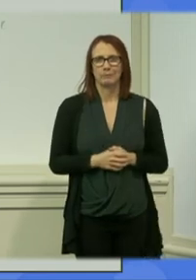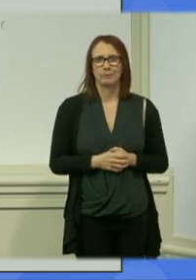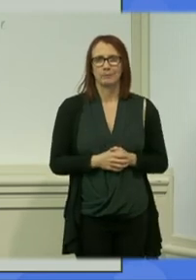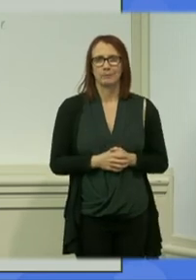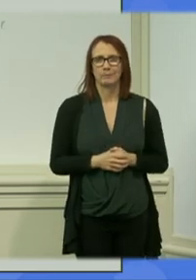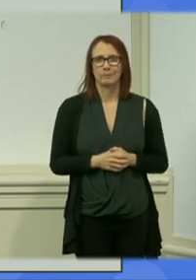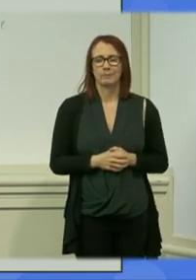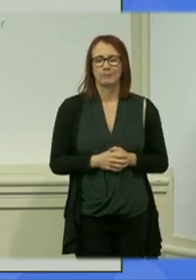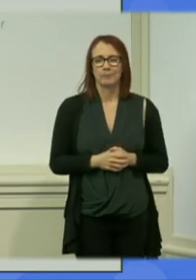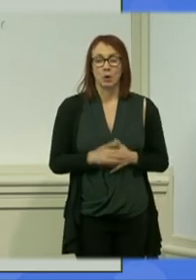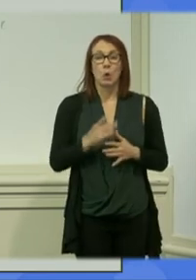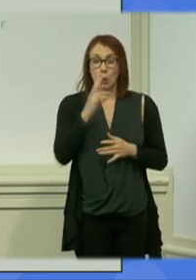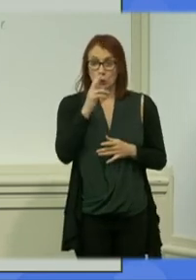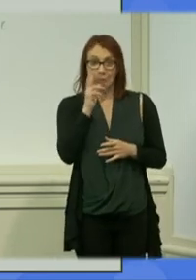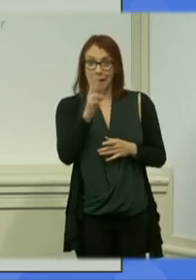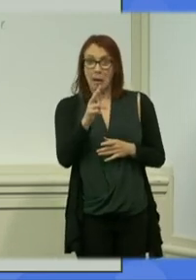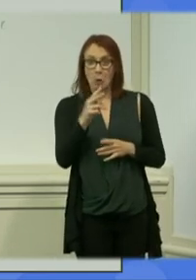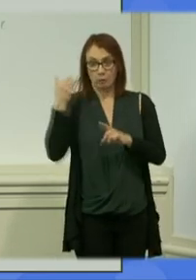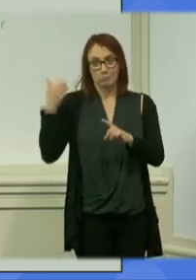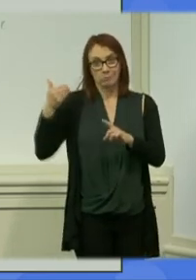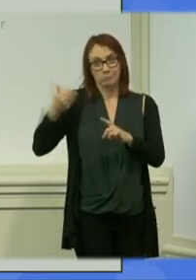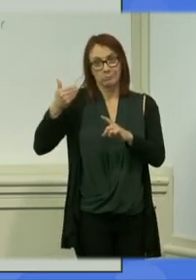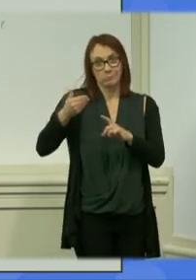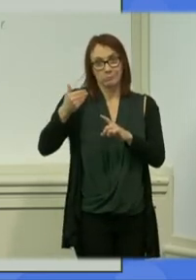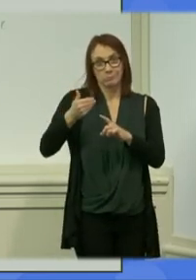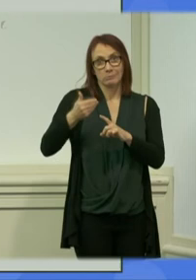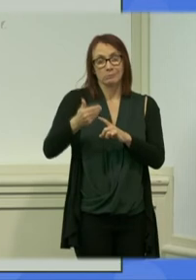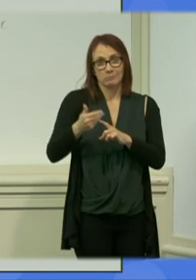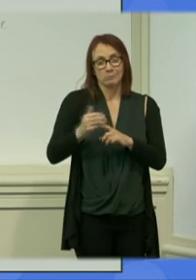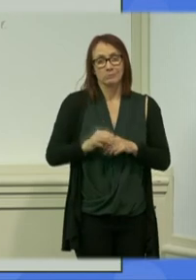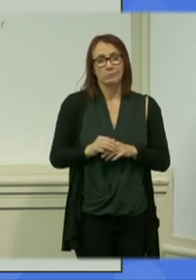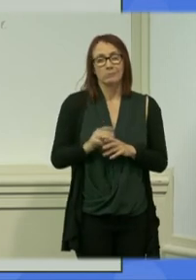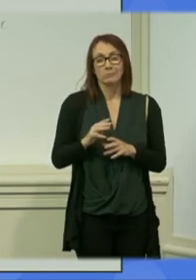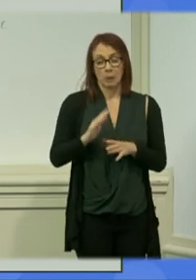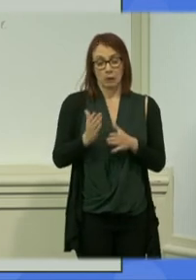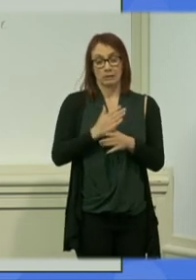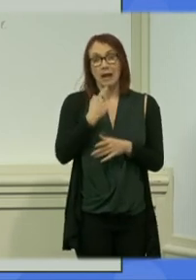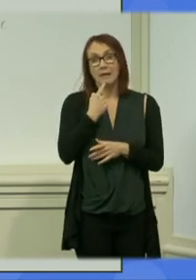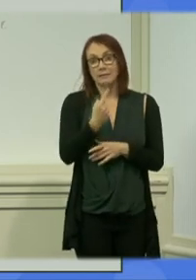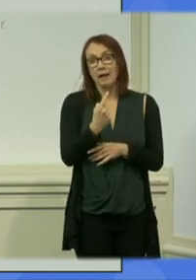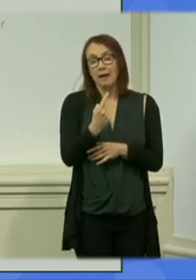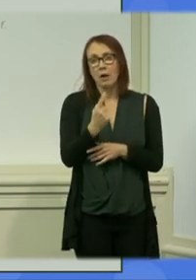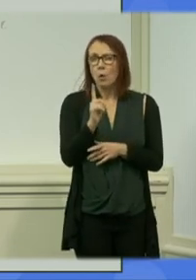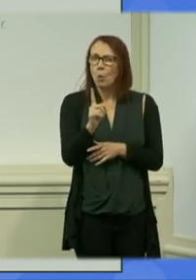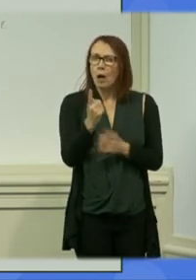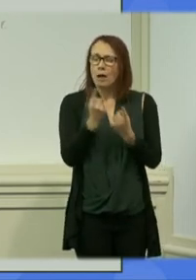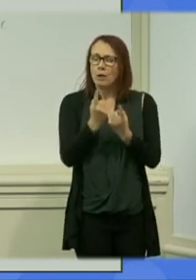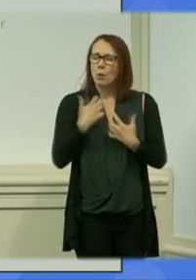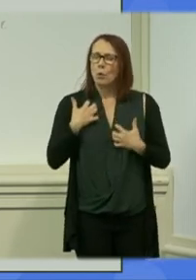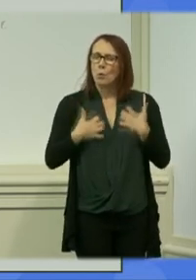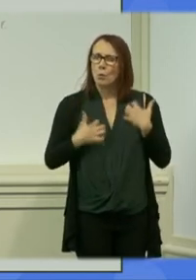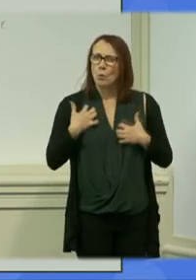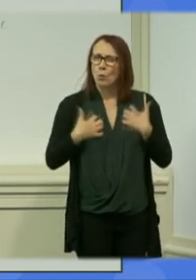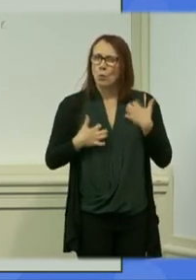So you can look at it in chronological terms. I said to you at the outset that one of the things that's really interesting about the package of